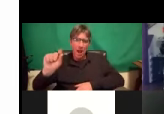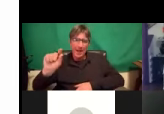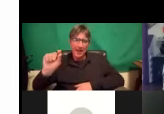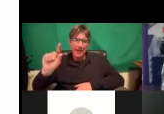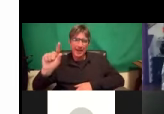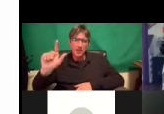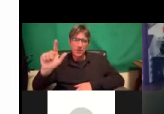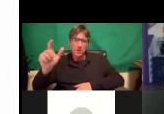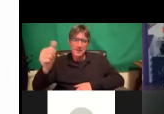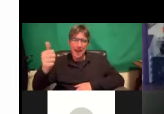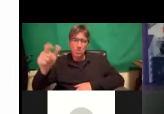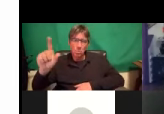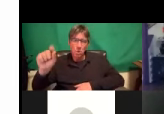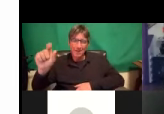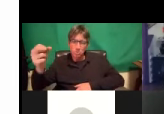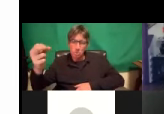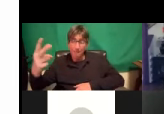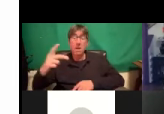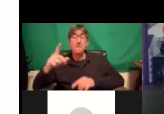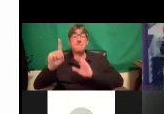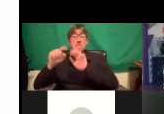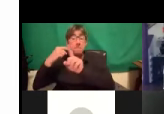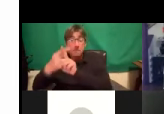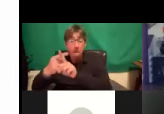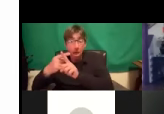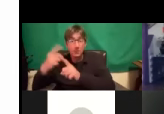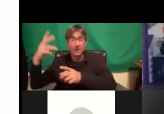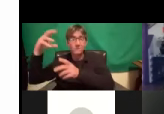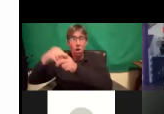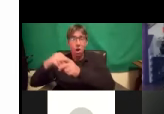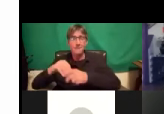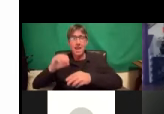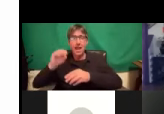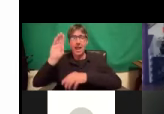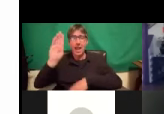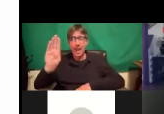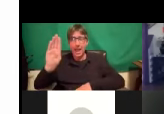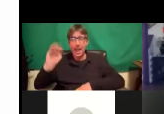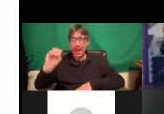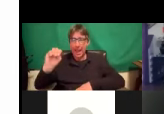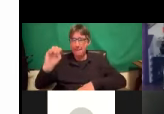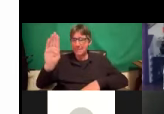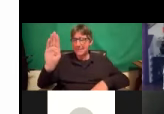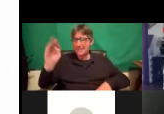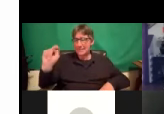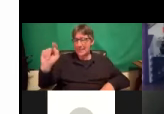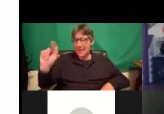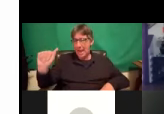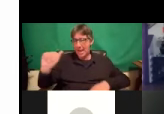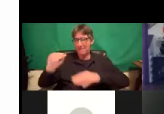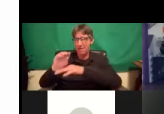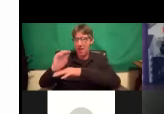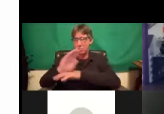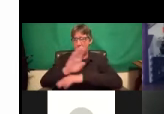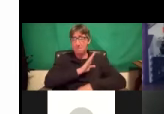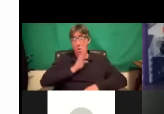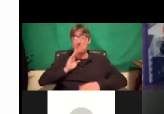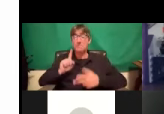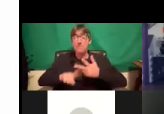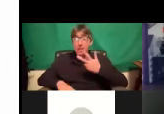to the MBTA Advisory Board. So, and in addition to that, I worked with the 128 Corridor Coalition, which was